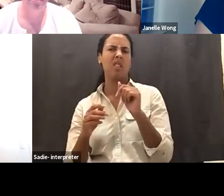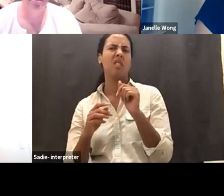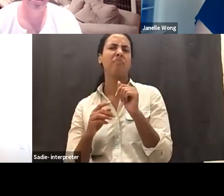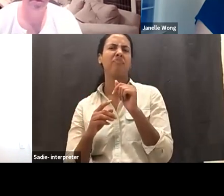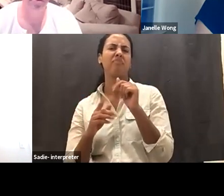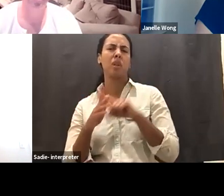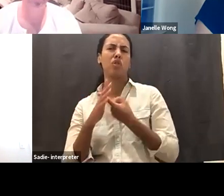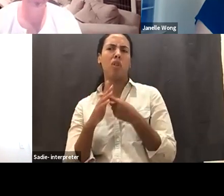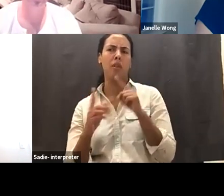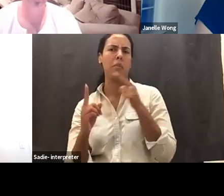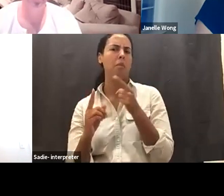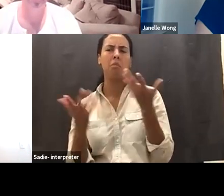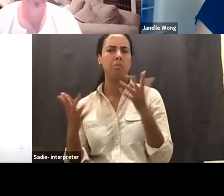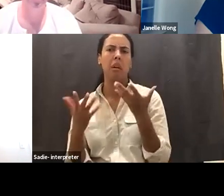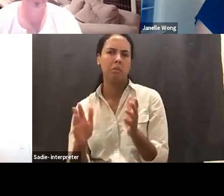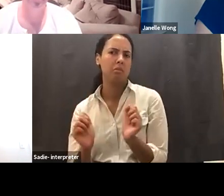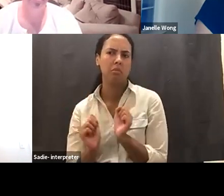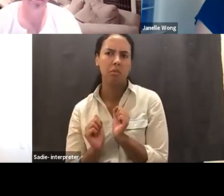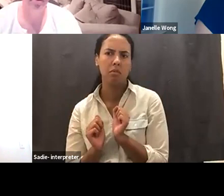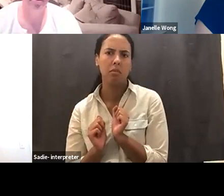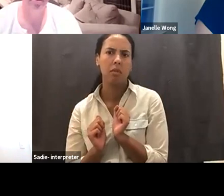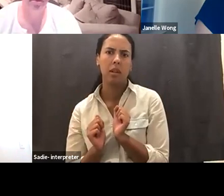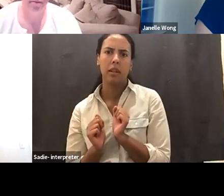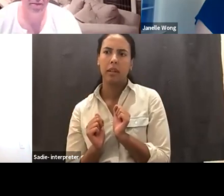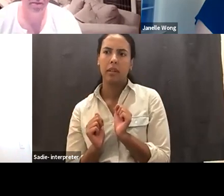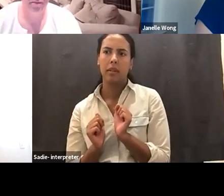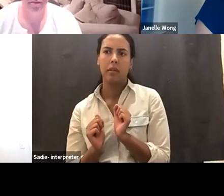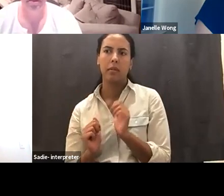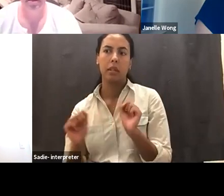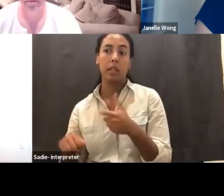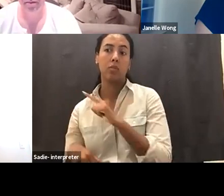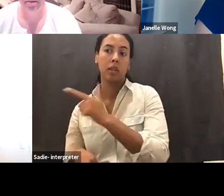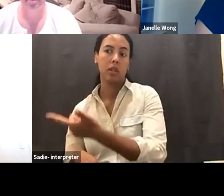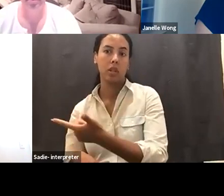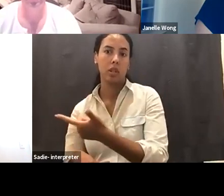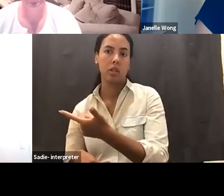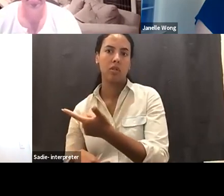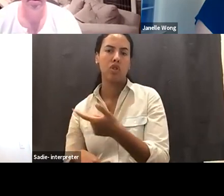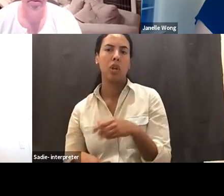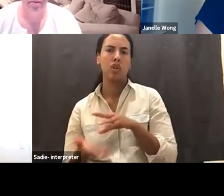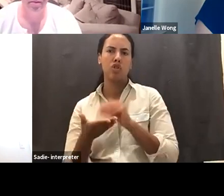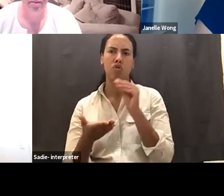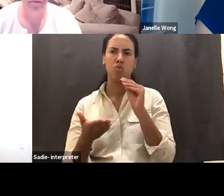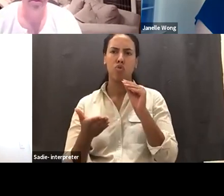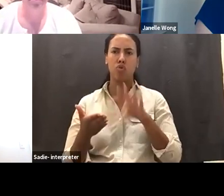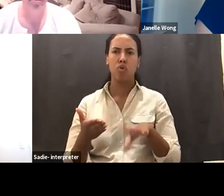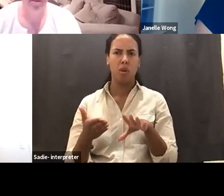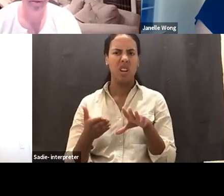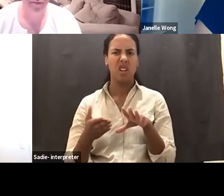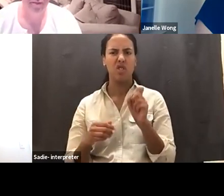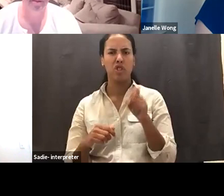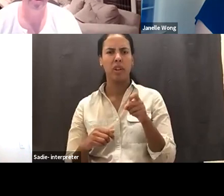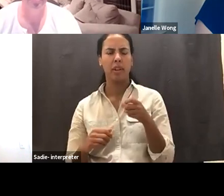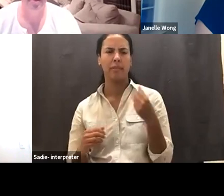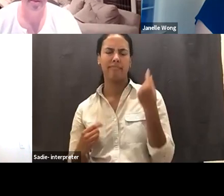very questions-based, you know, thinking of having students reflect on their own experiences, what they saw in their schools. Maybe if their school